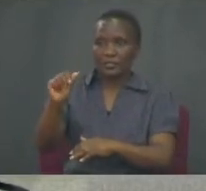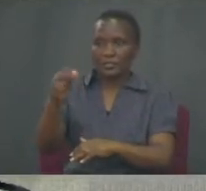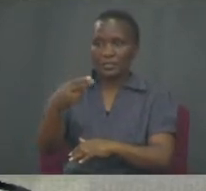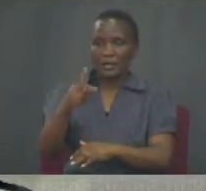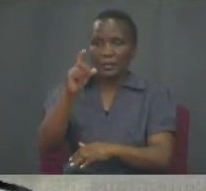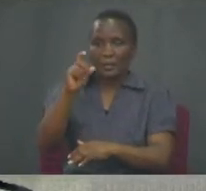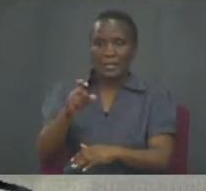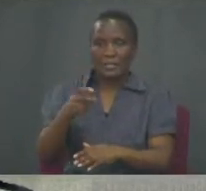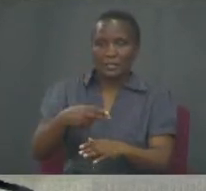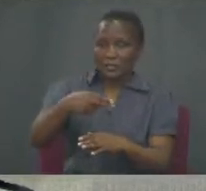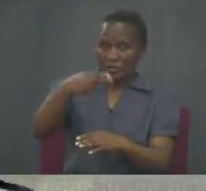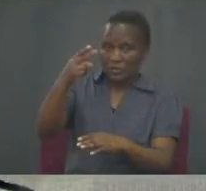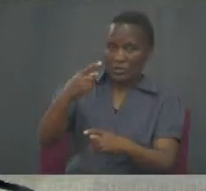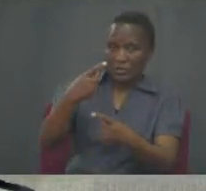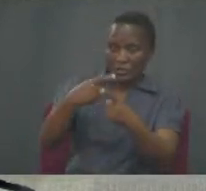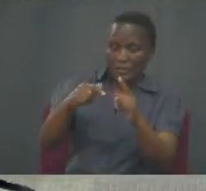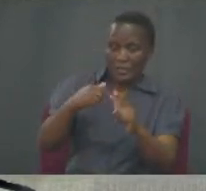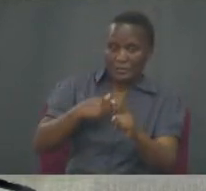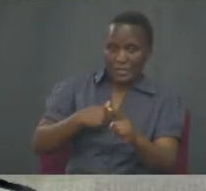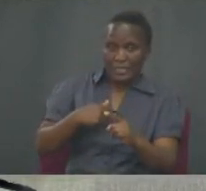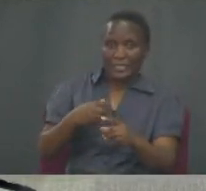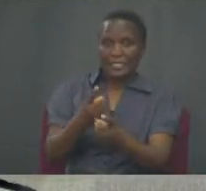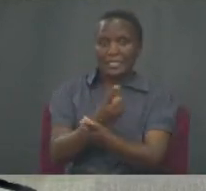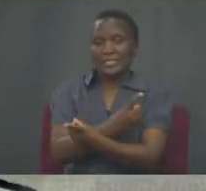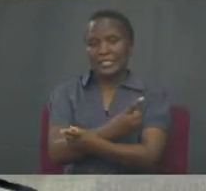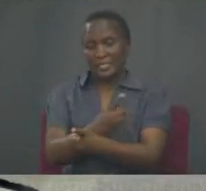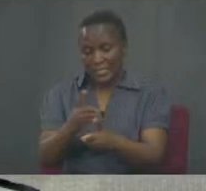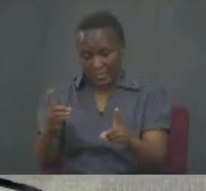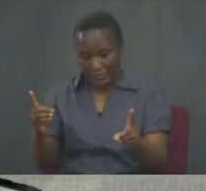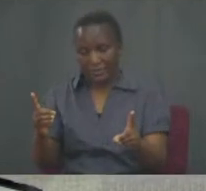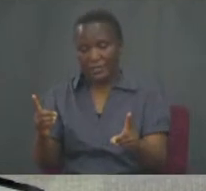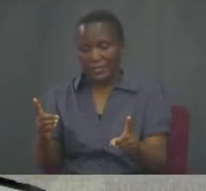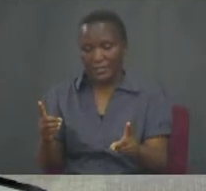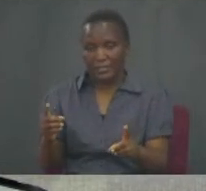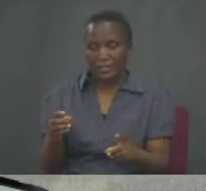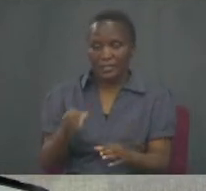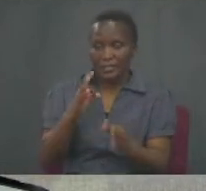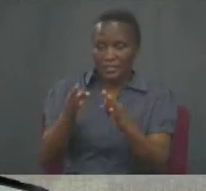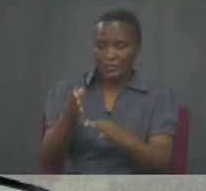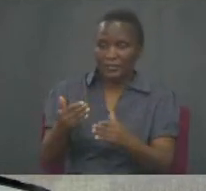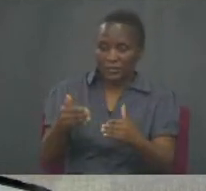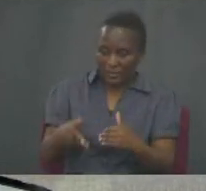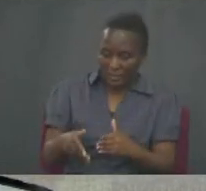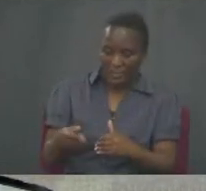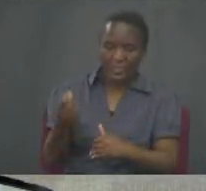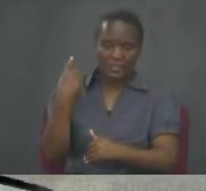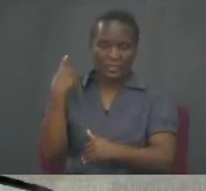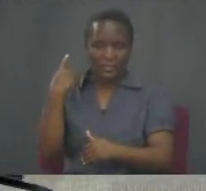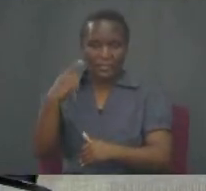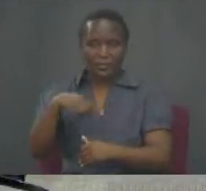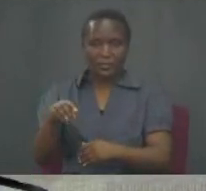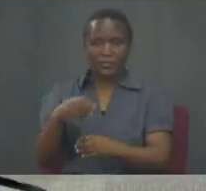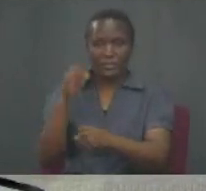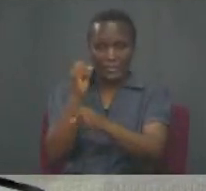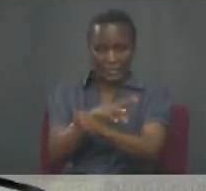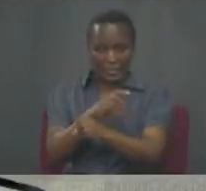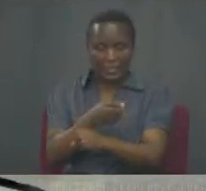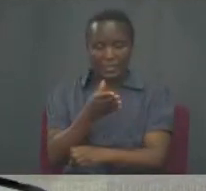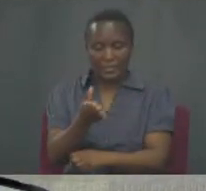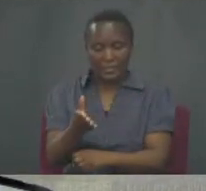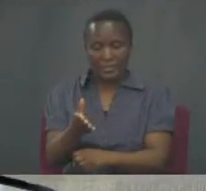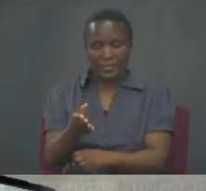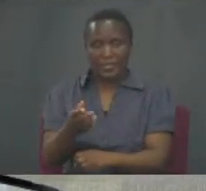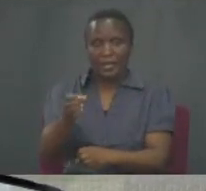I have delivered. If you were here yesterday, we explained this. I have